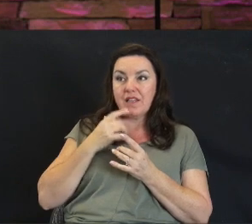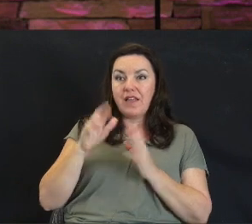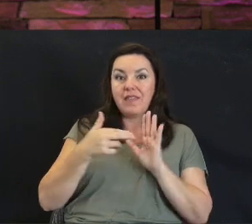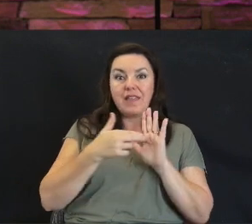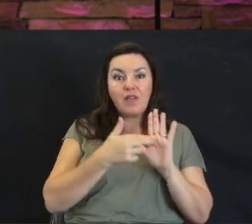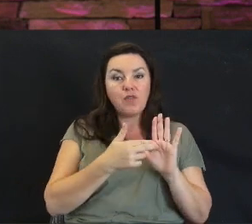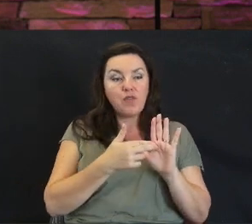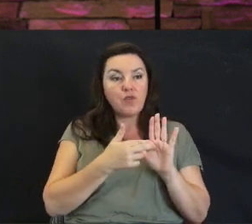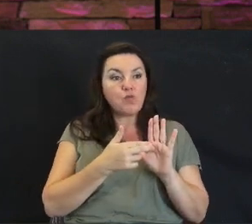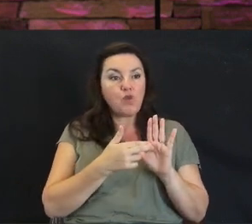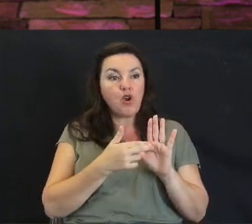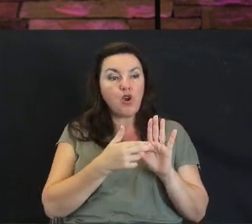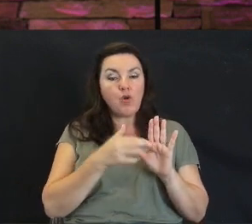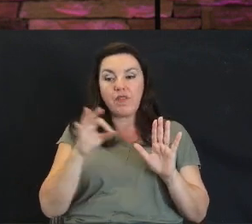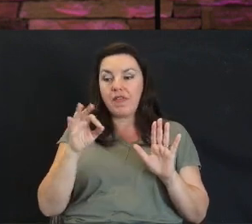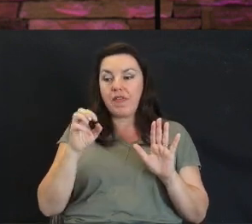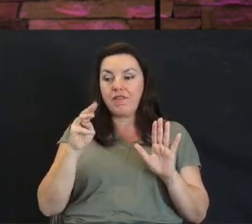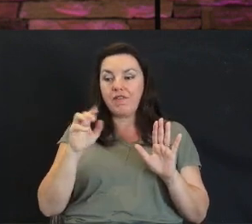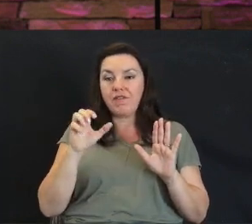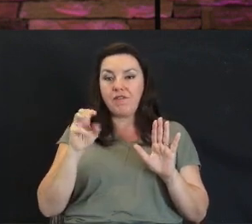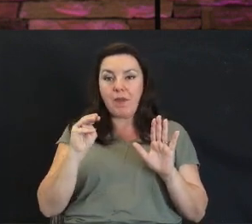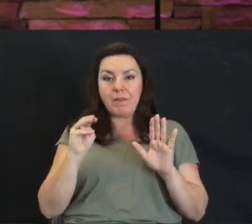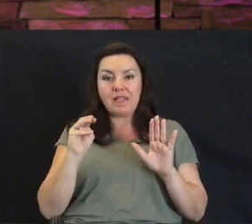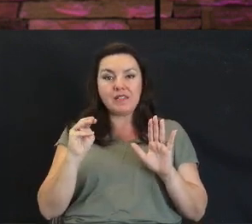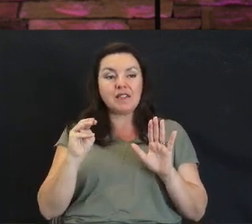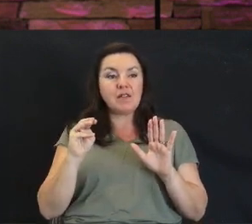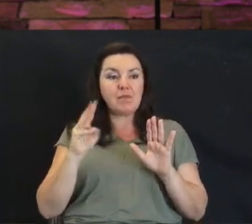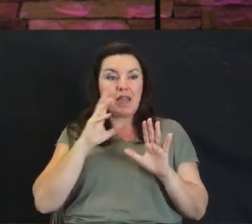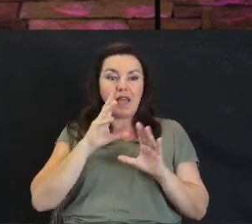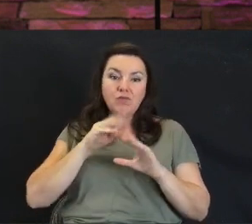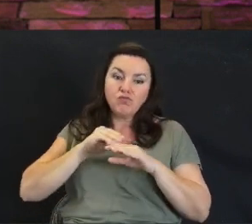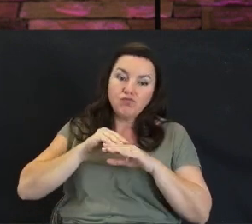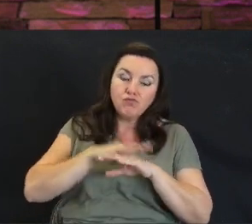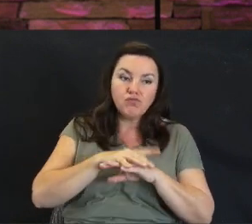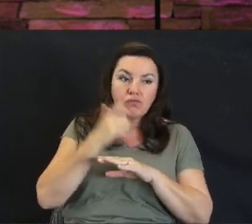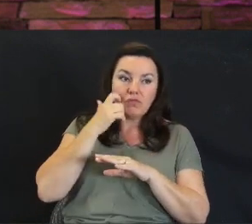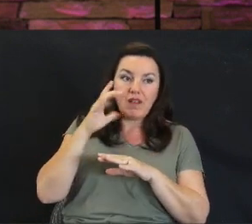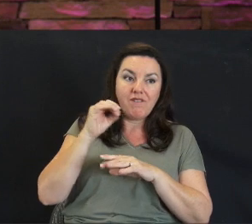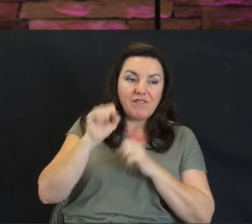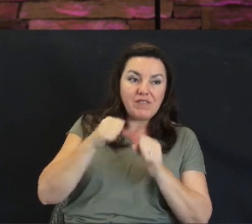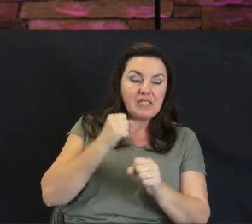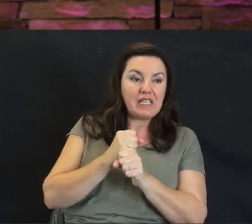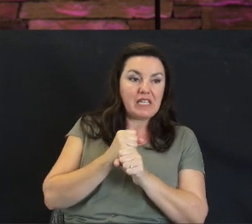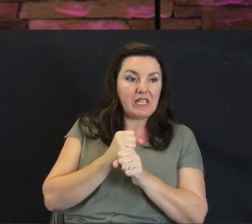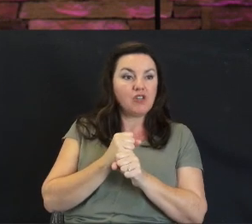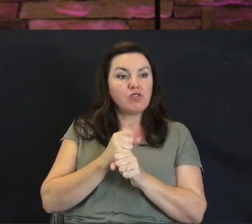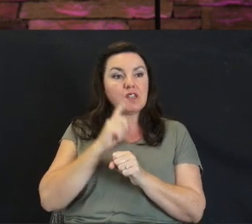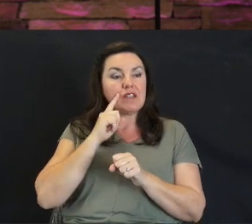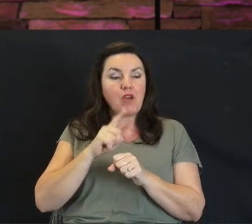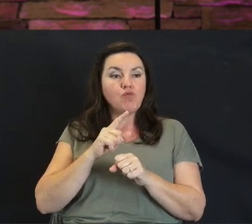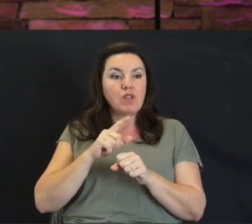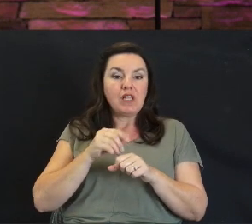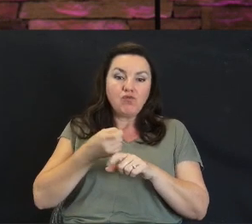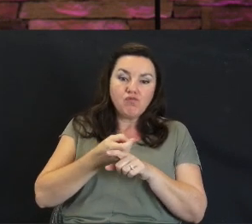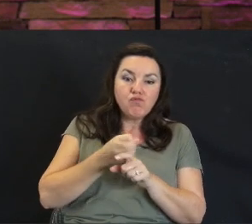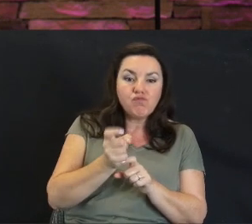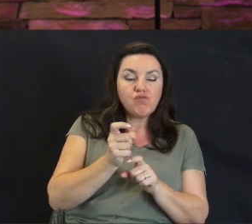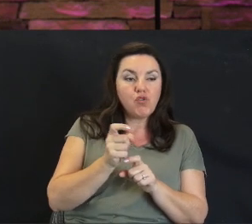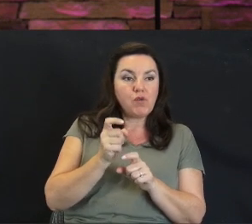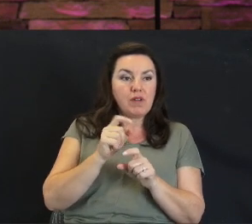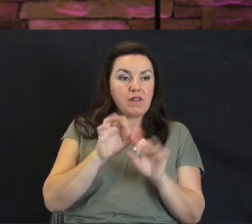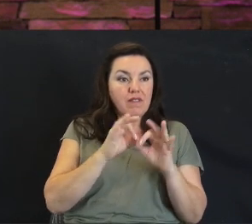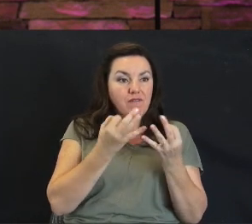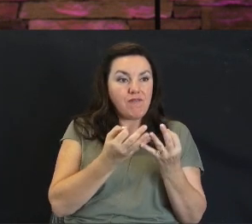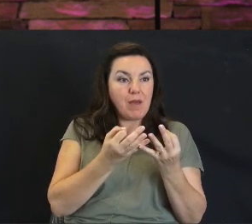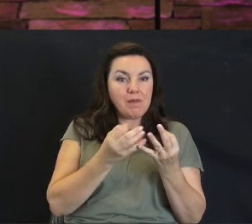role That feminism has played Over the past 50 years In undermining The traditional nuclear family In this country What